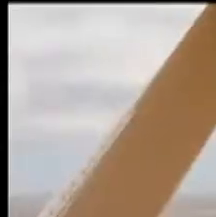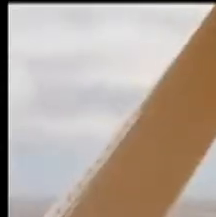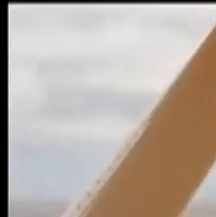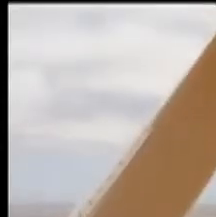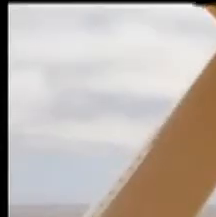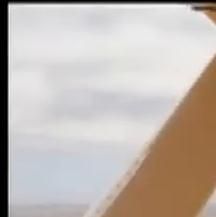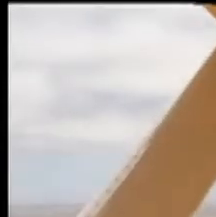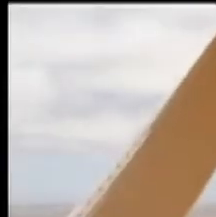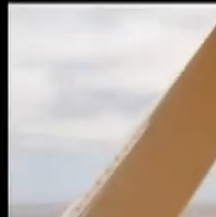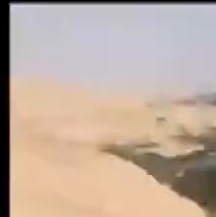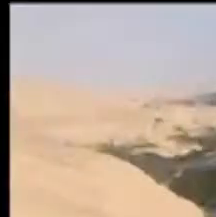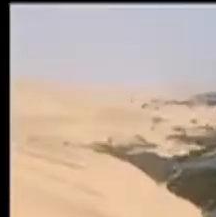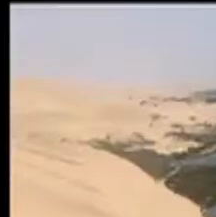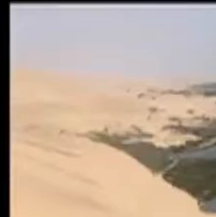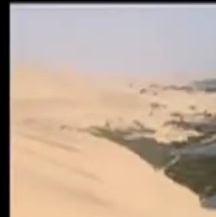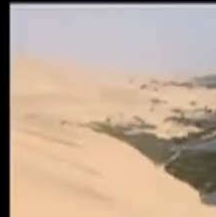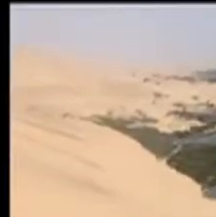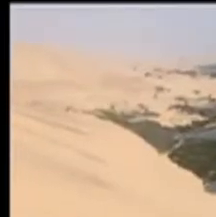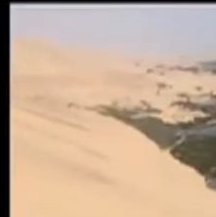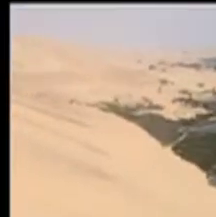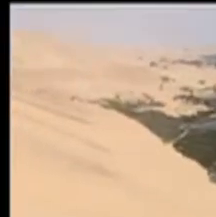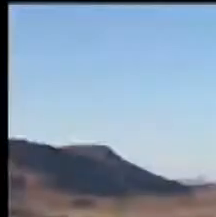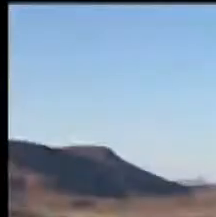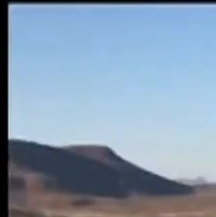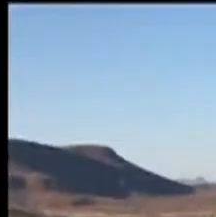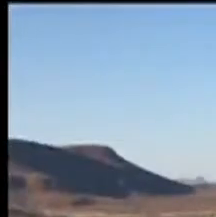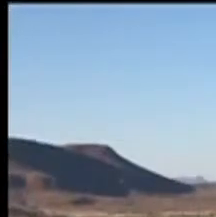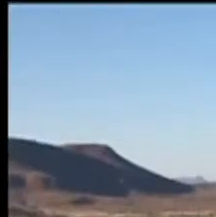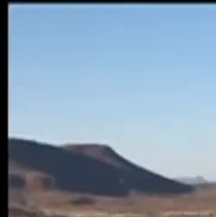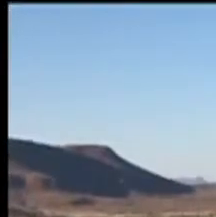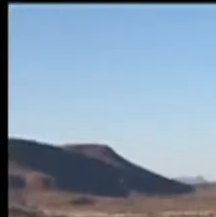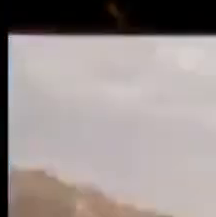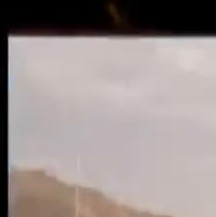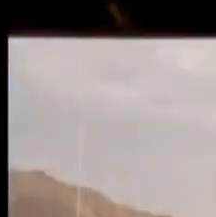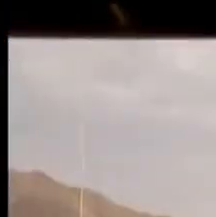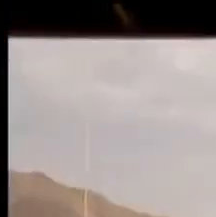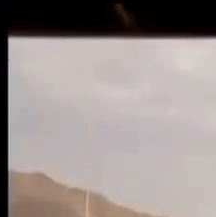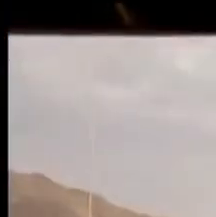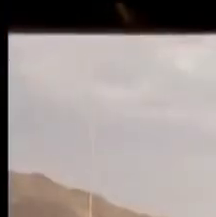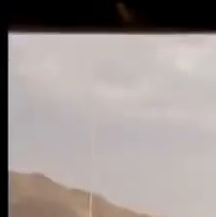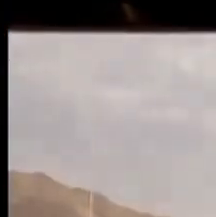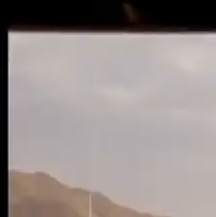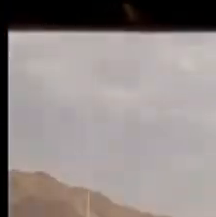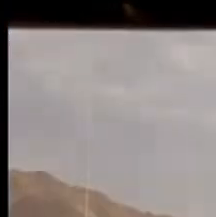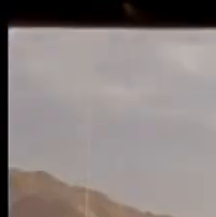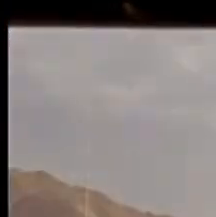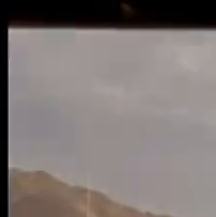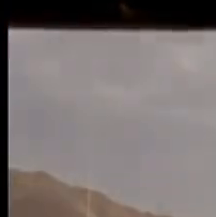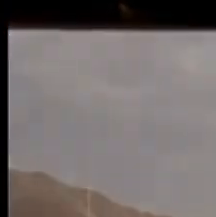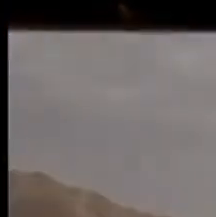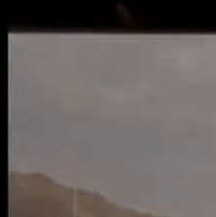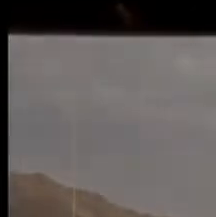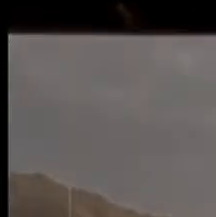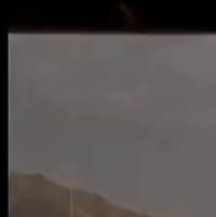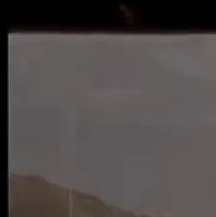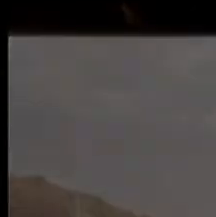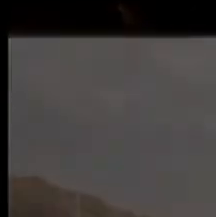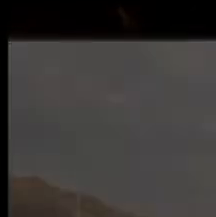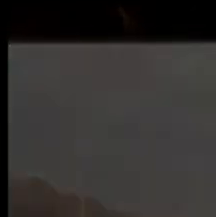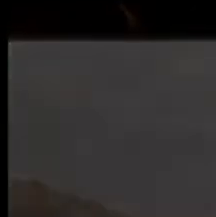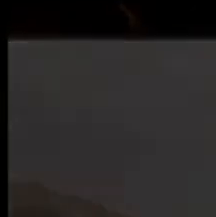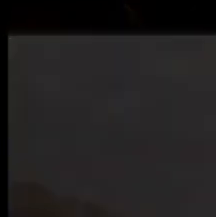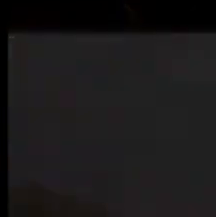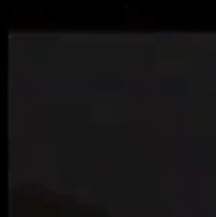view. The world's a crazy place right now, but don't worry, we'll still be here. We'll see you